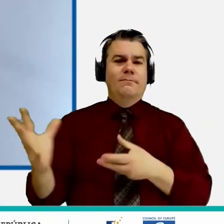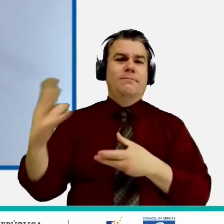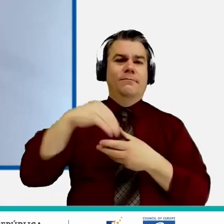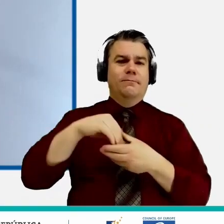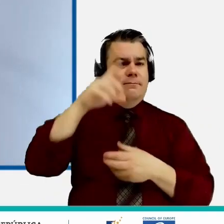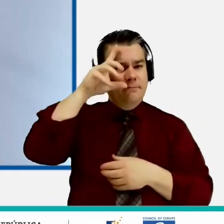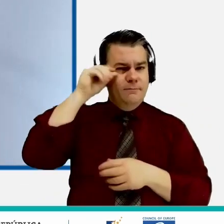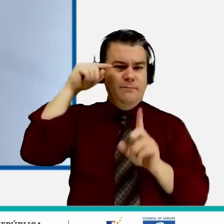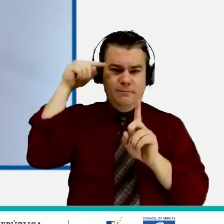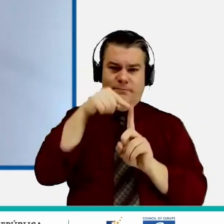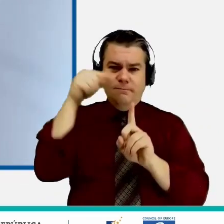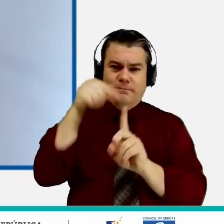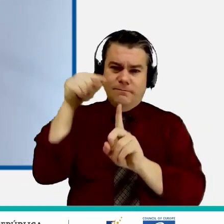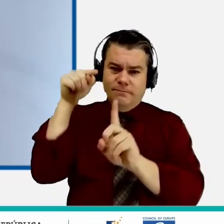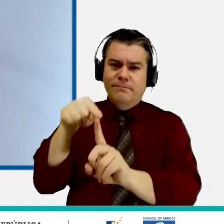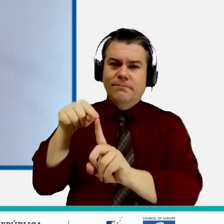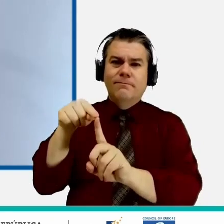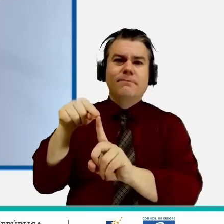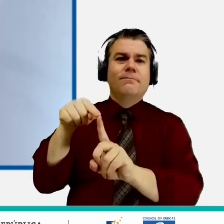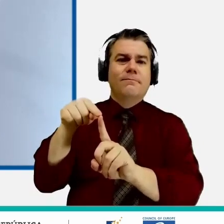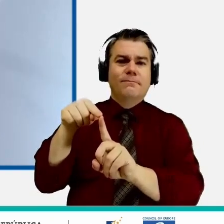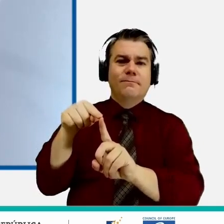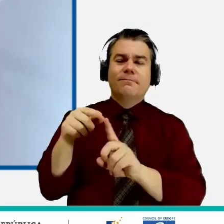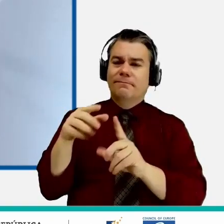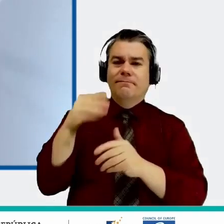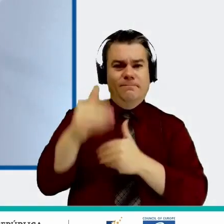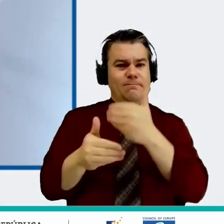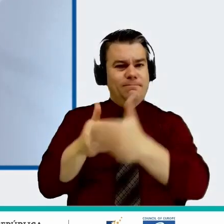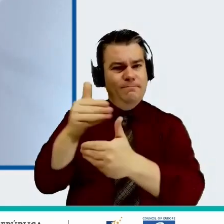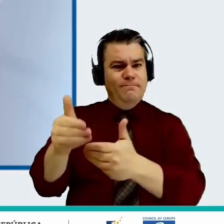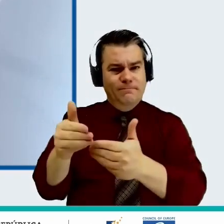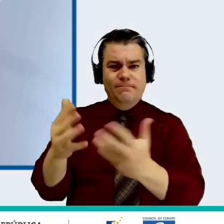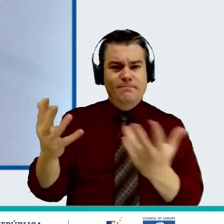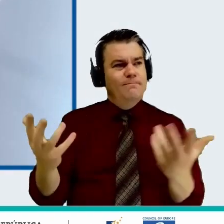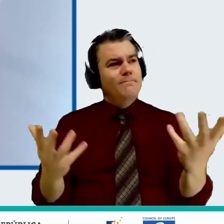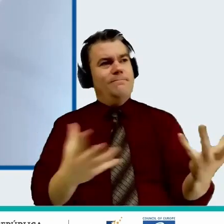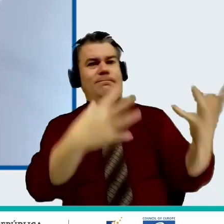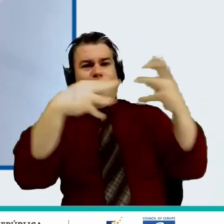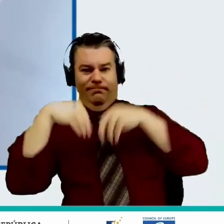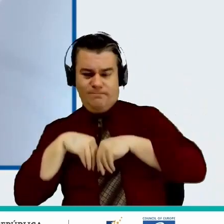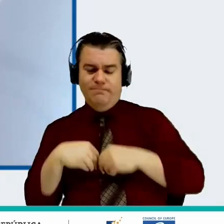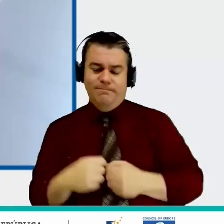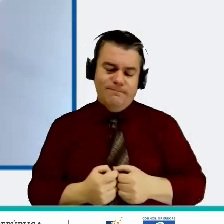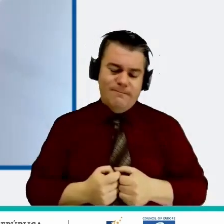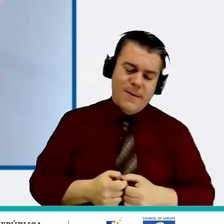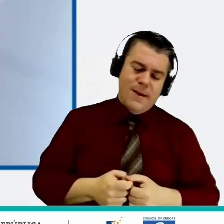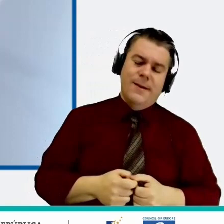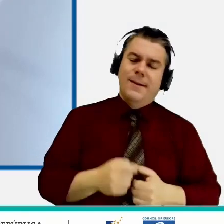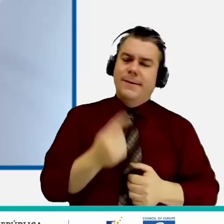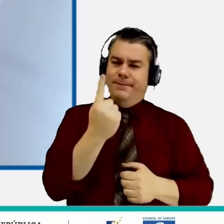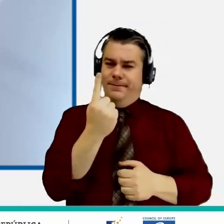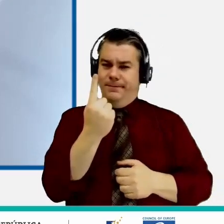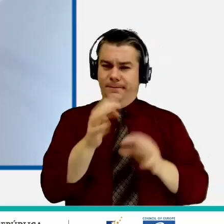points at this at the implementation of Sendai framework. The one important thing we must understand, the